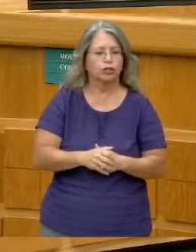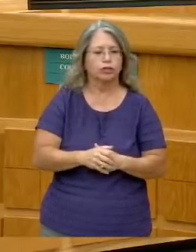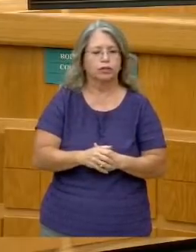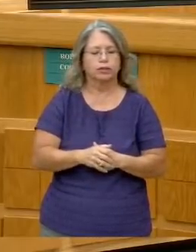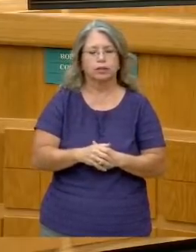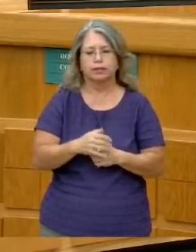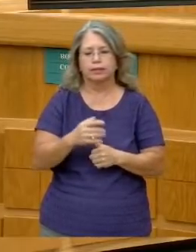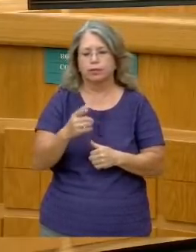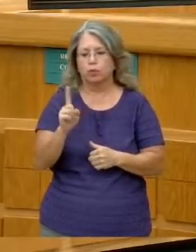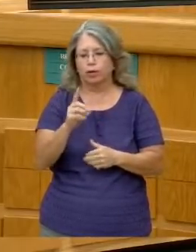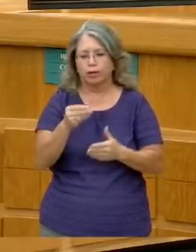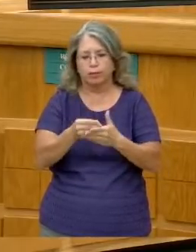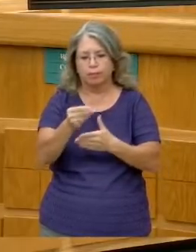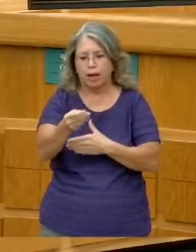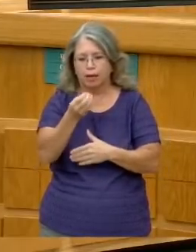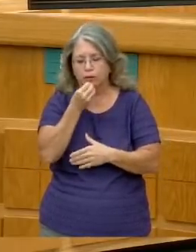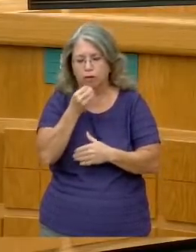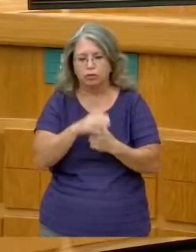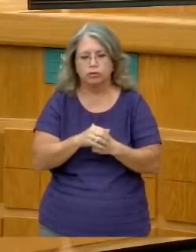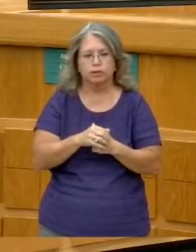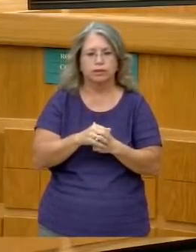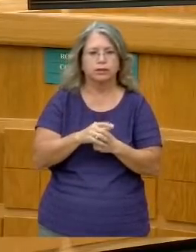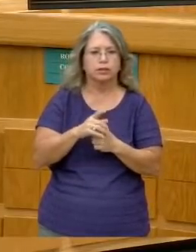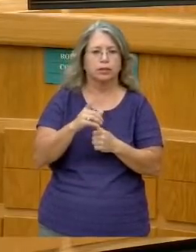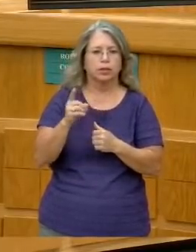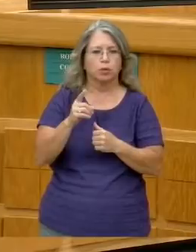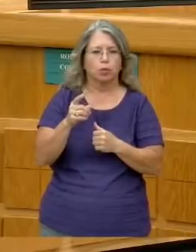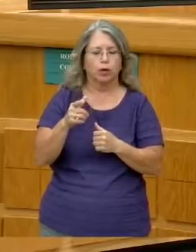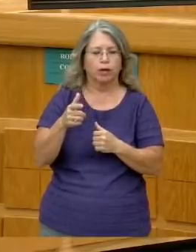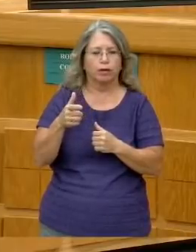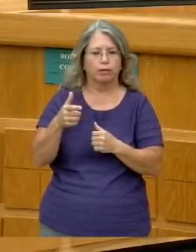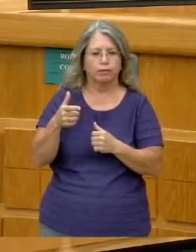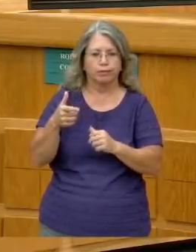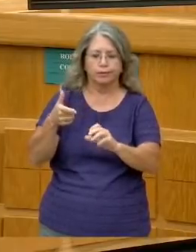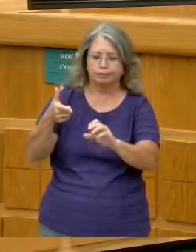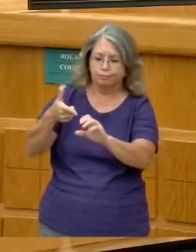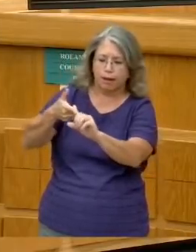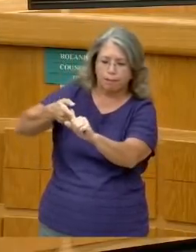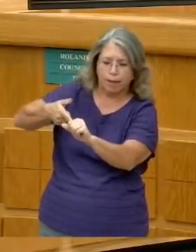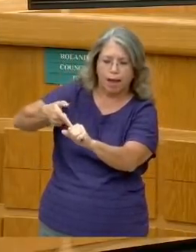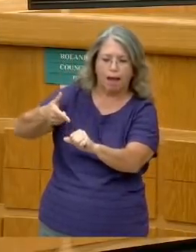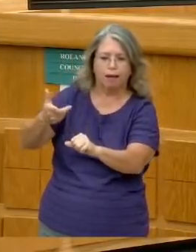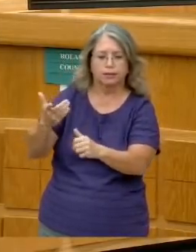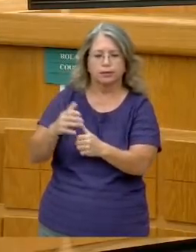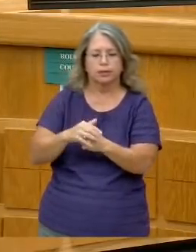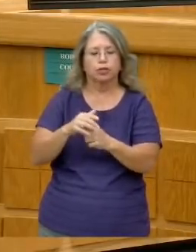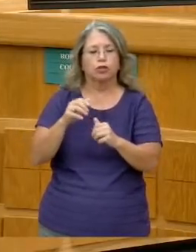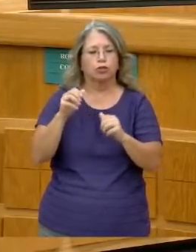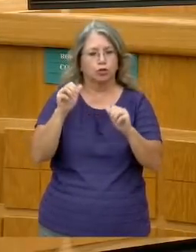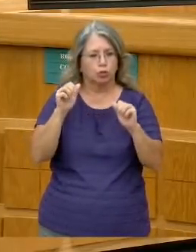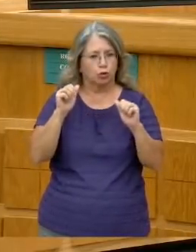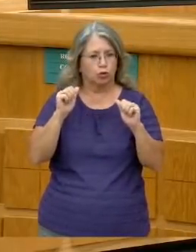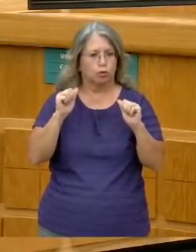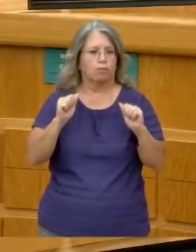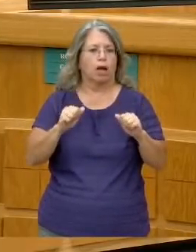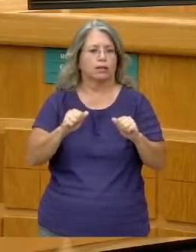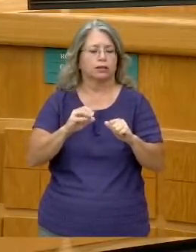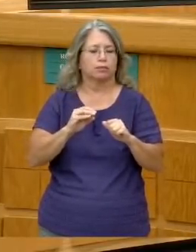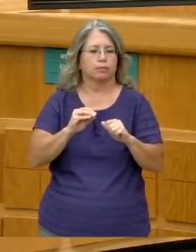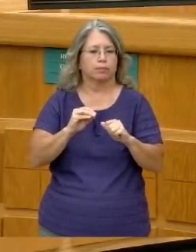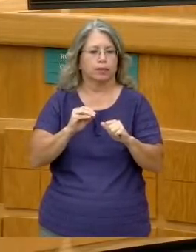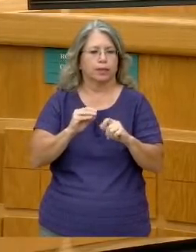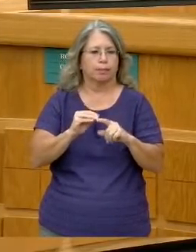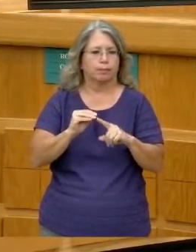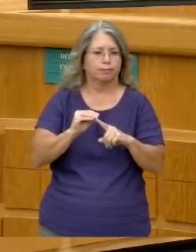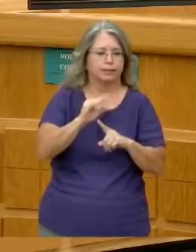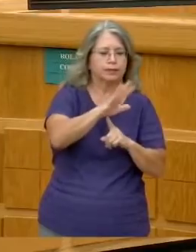pump your gas, you could potentially pass that virus along to them or their families. I could never imagine being